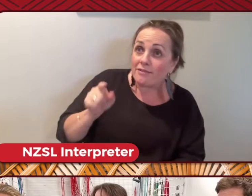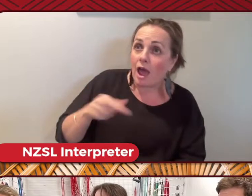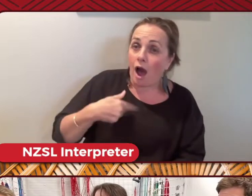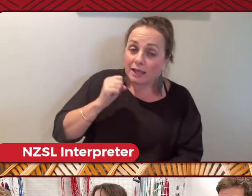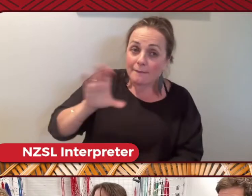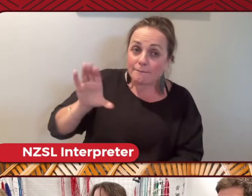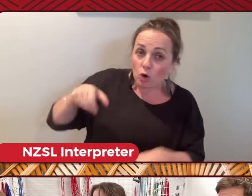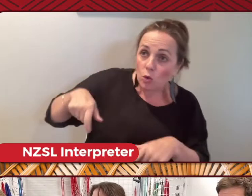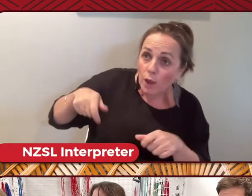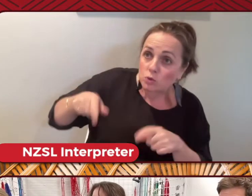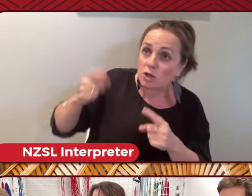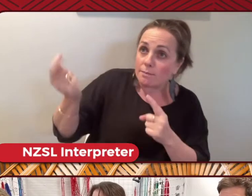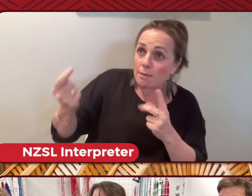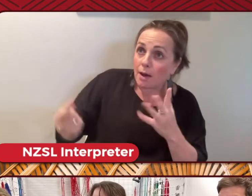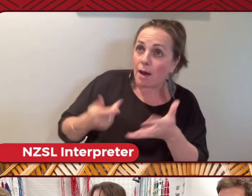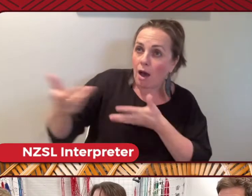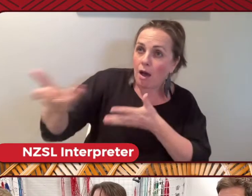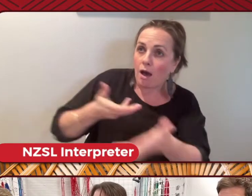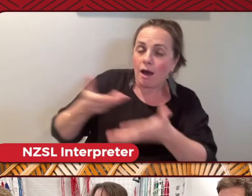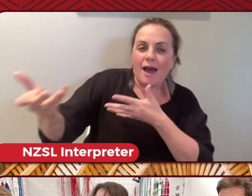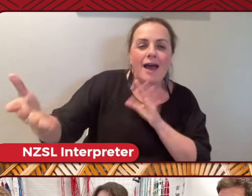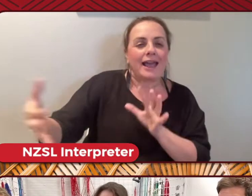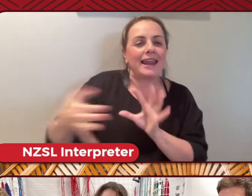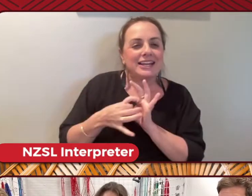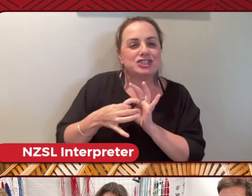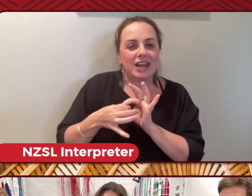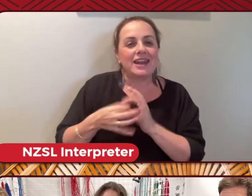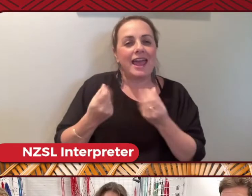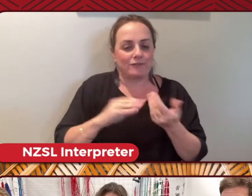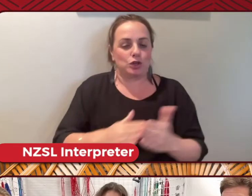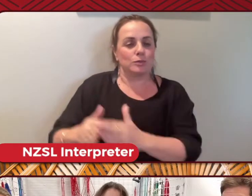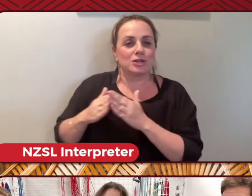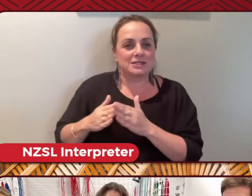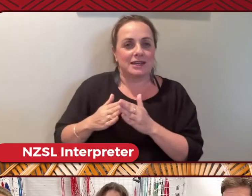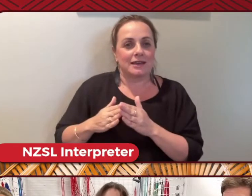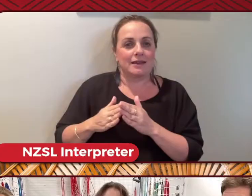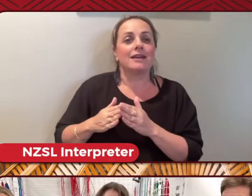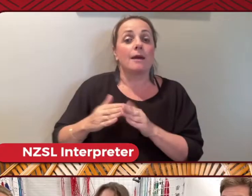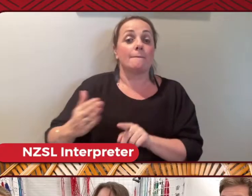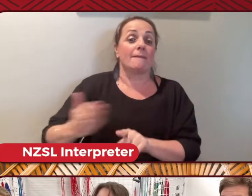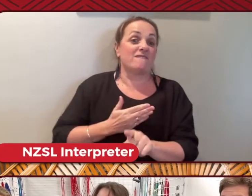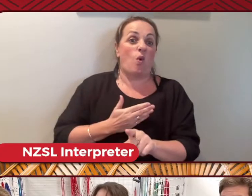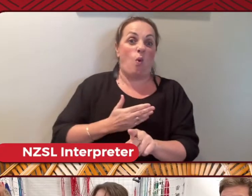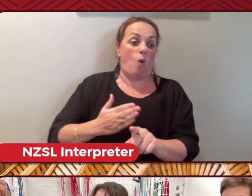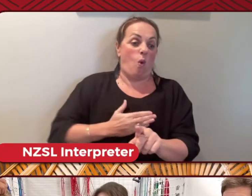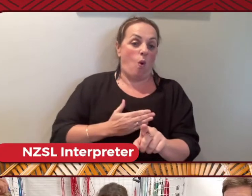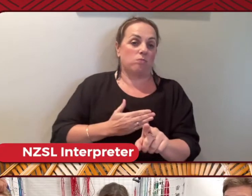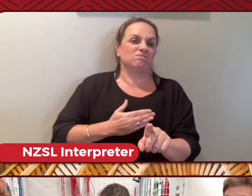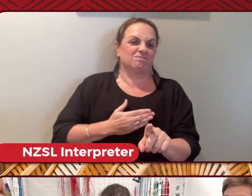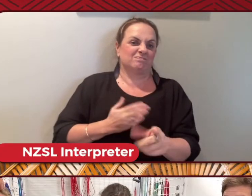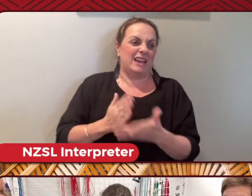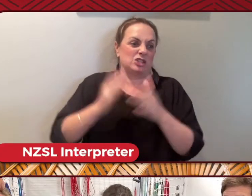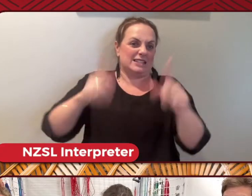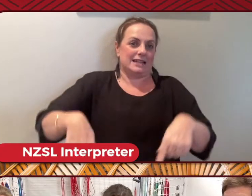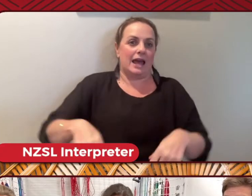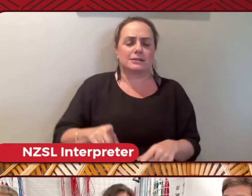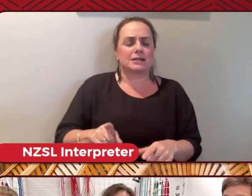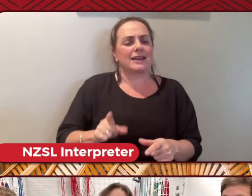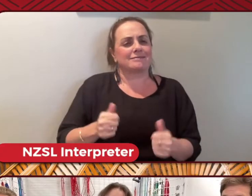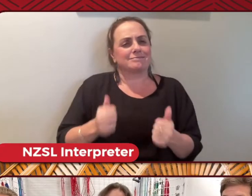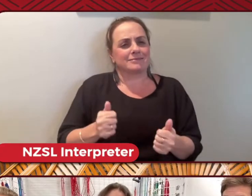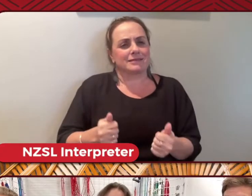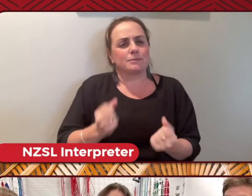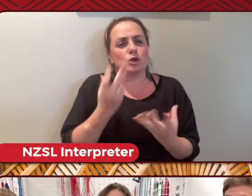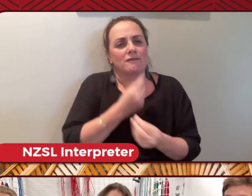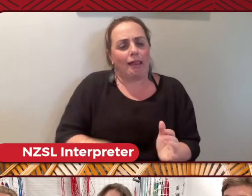can I do this? And so all of that kind of connection that's even coming before we start has been a lovely adjunct to what we're doing in New Zealand